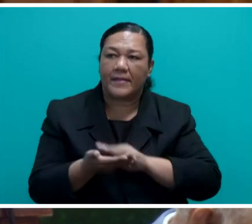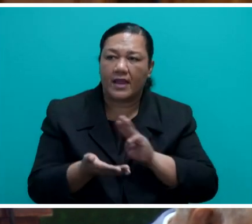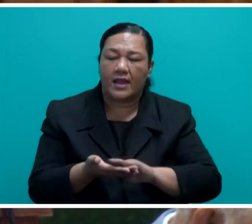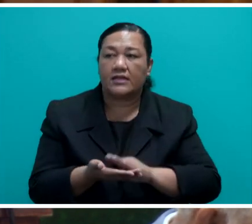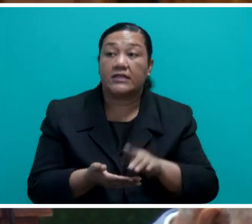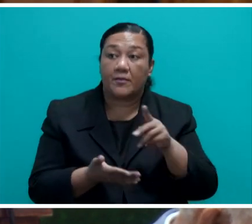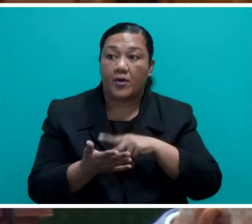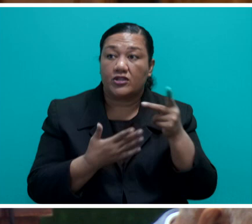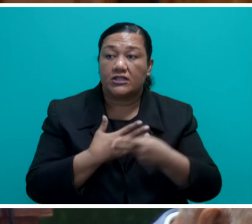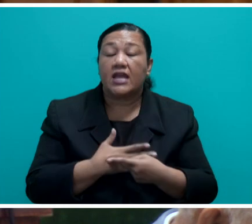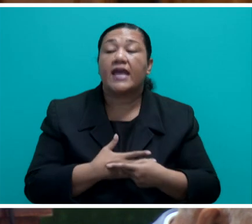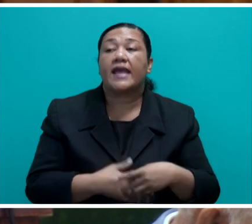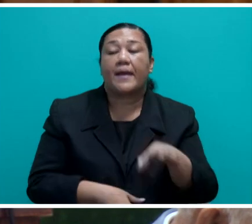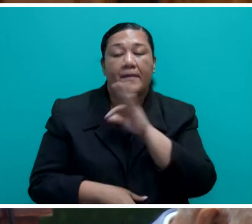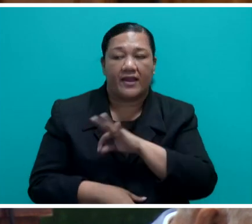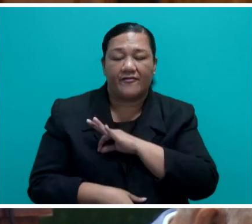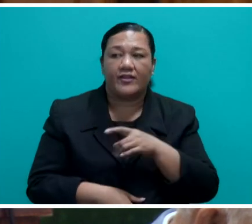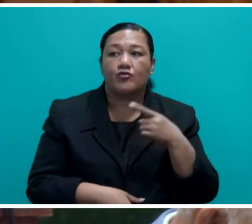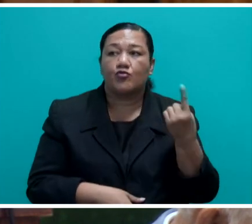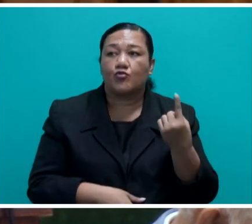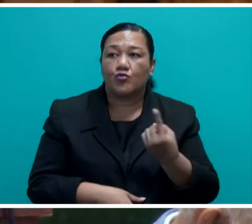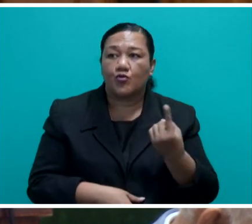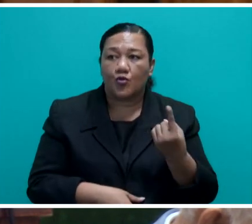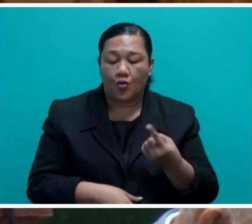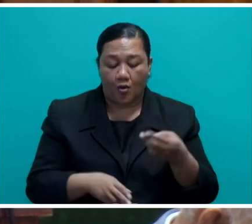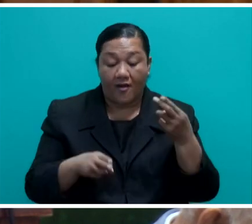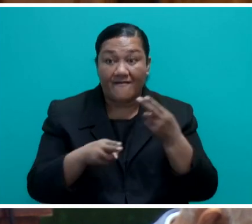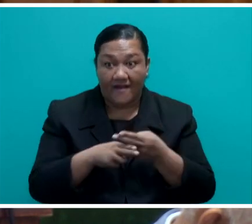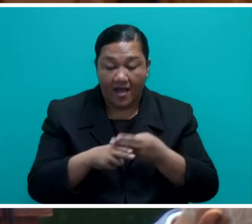both sugarcane and non-sugar agricultural lands.